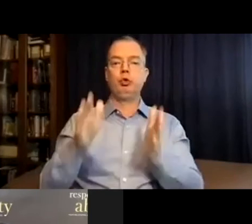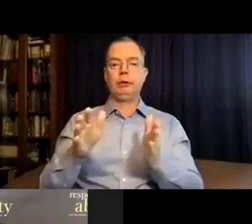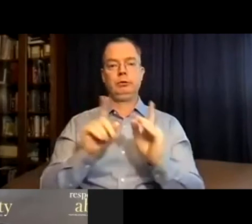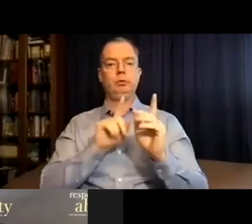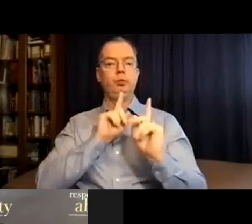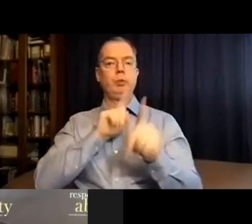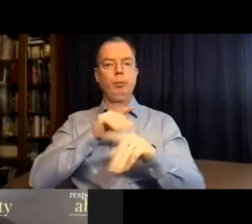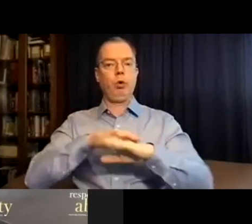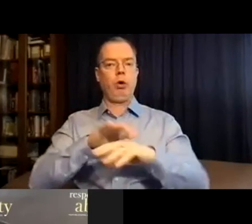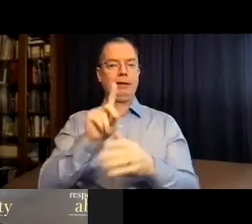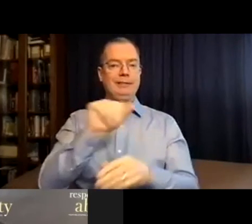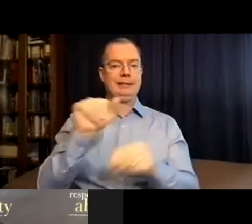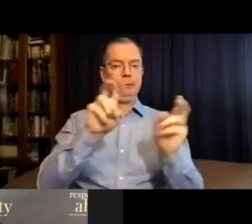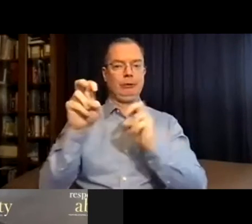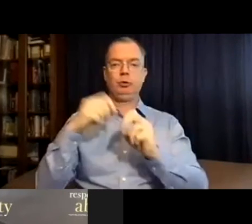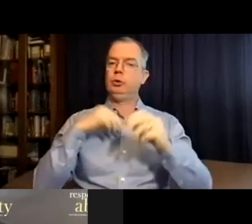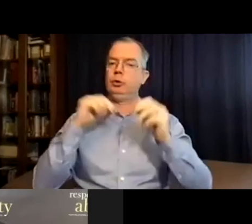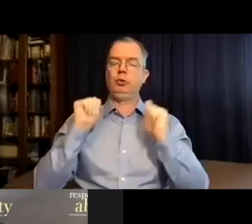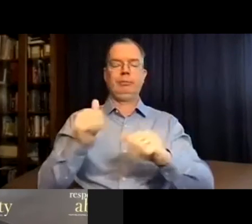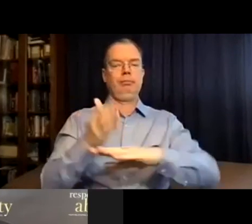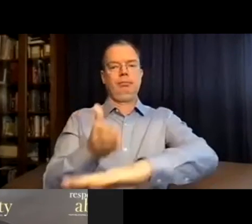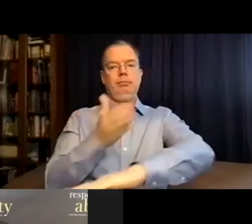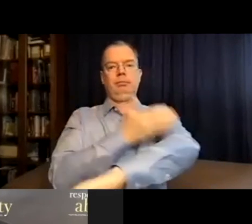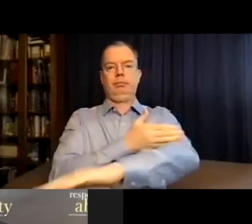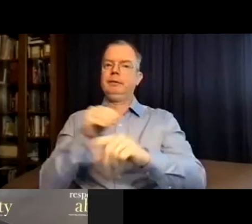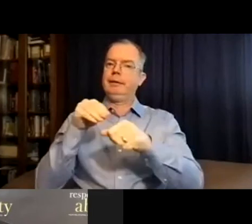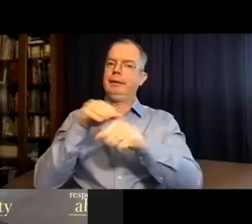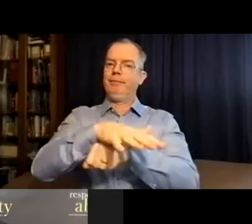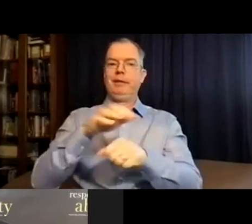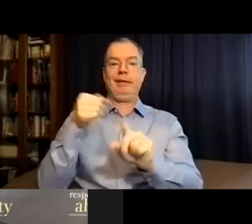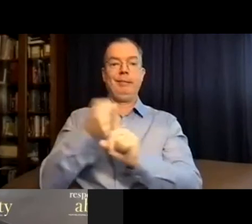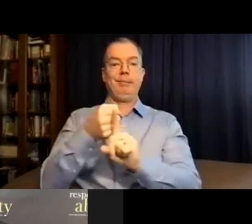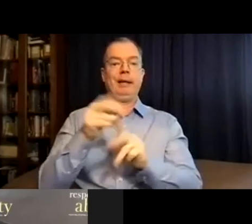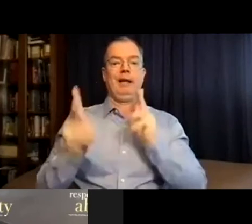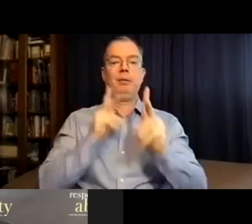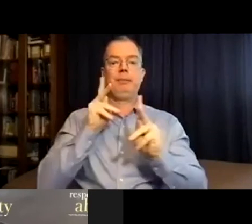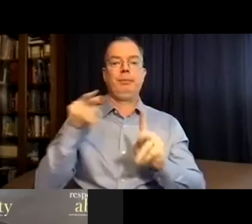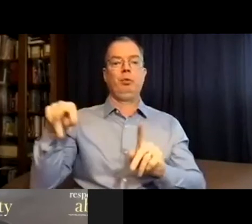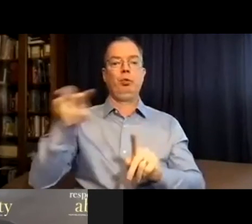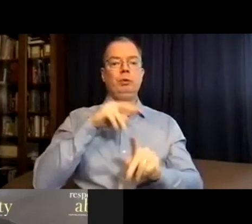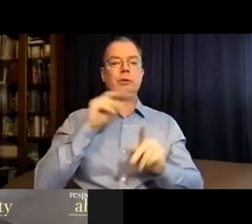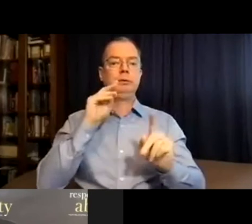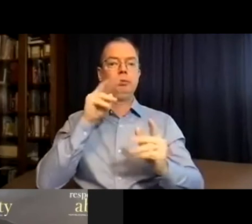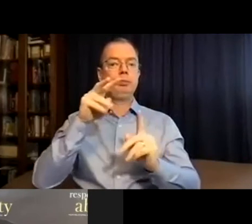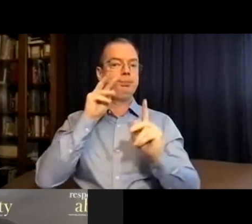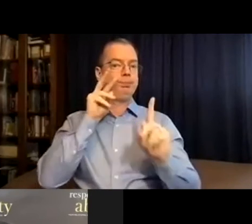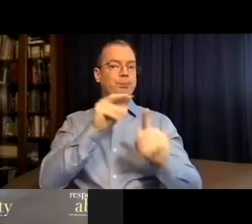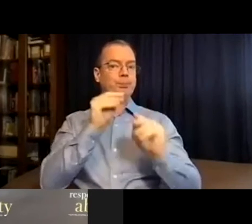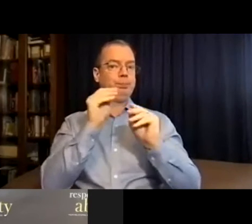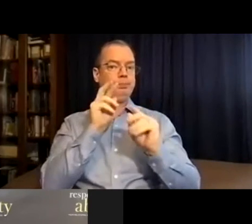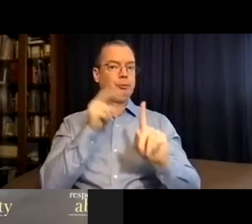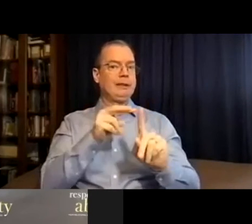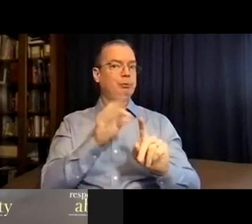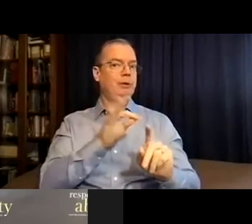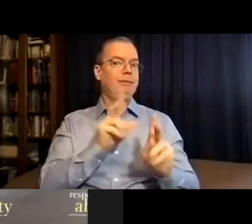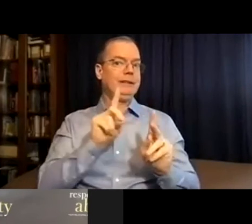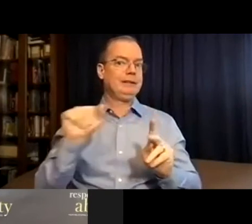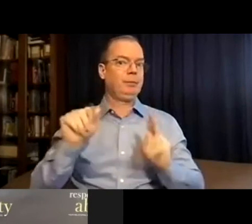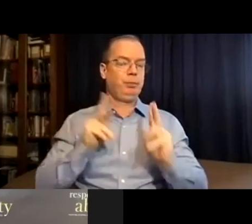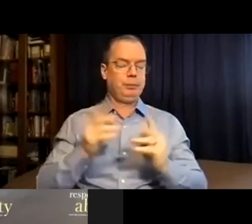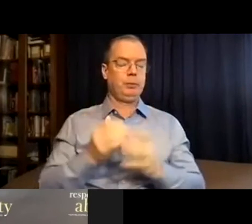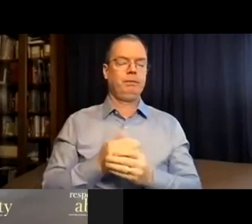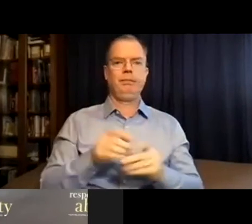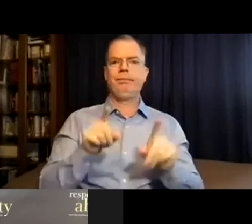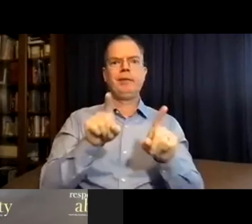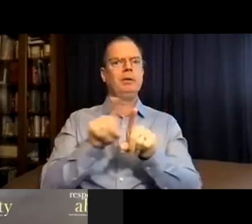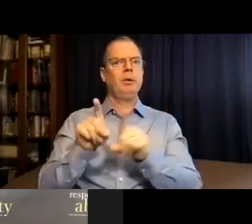And how we can change that is by making the reporters or the writers, we can give them advice because they have a big impact on